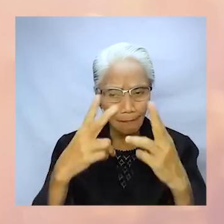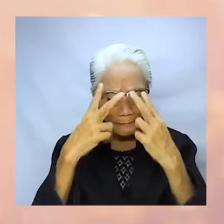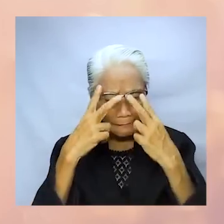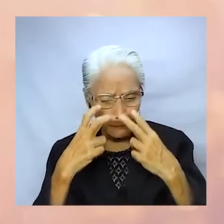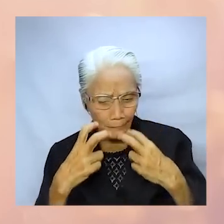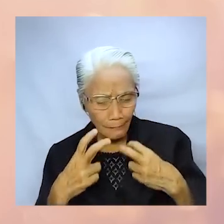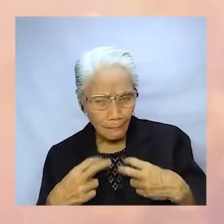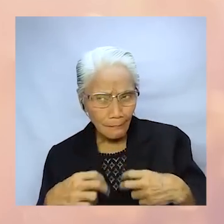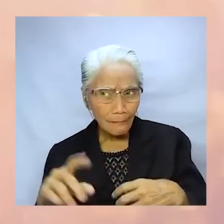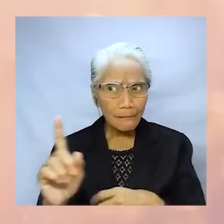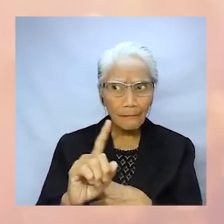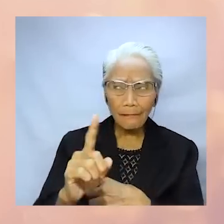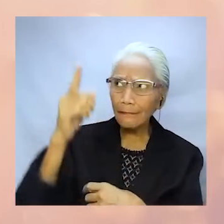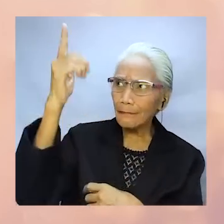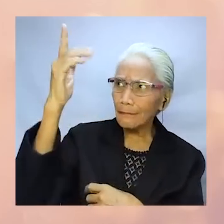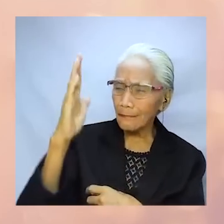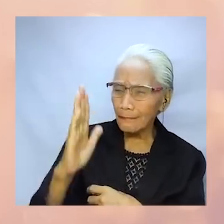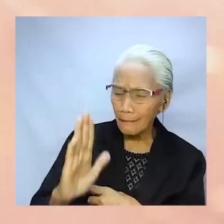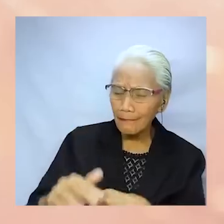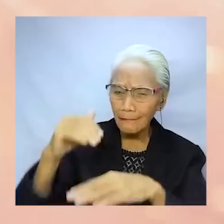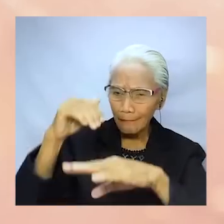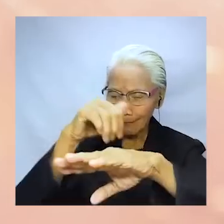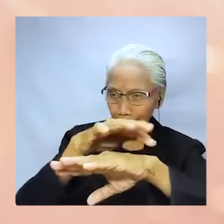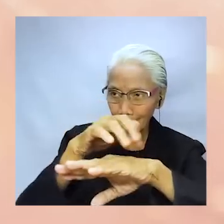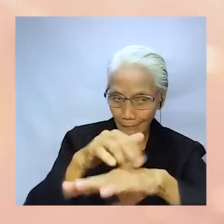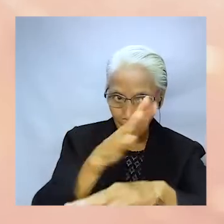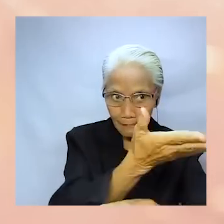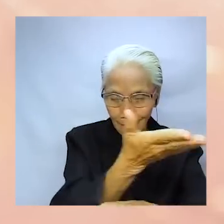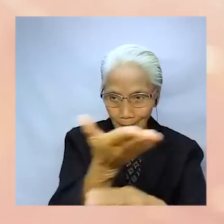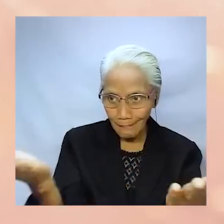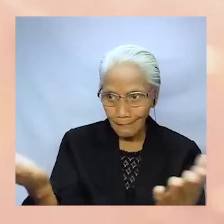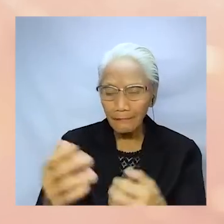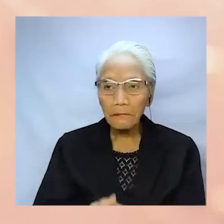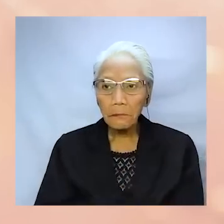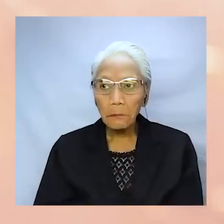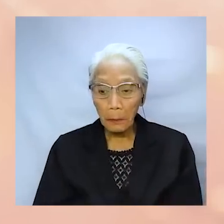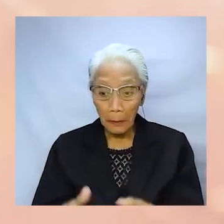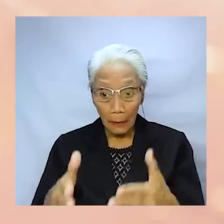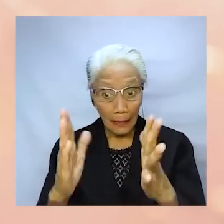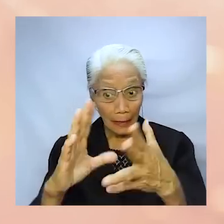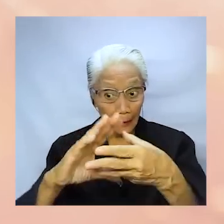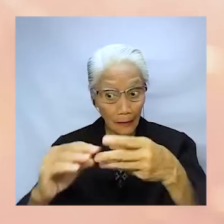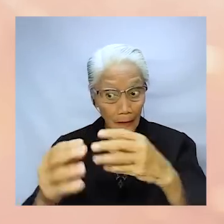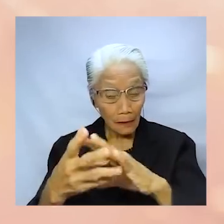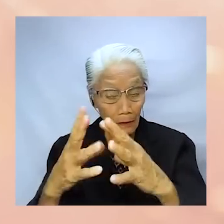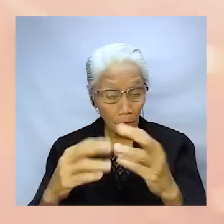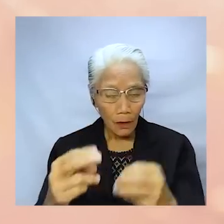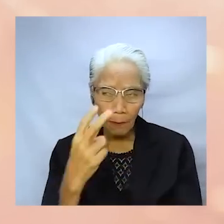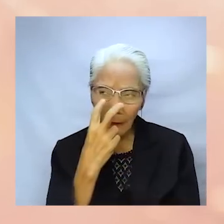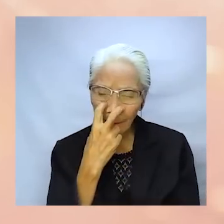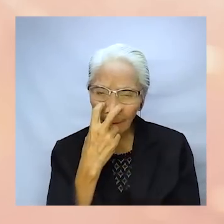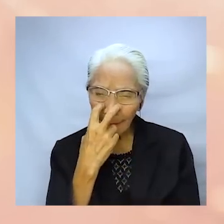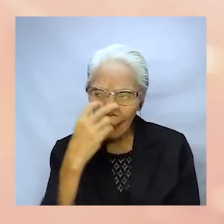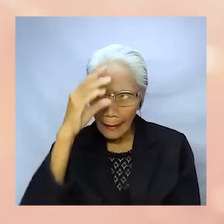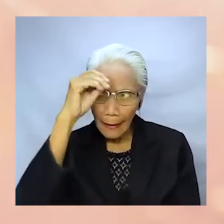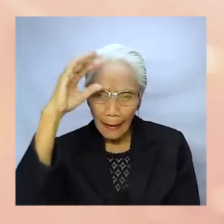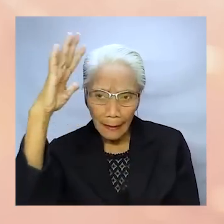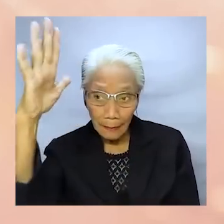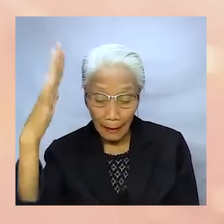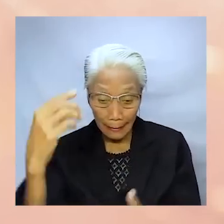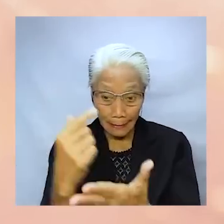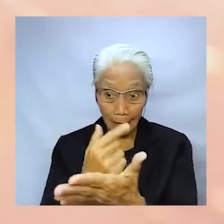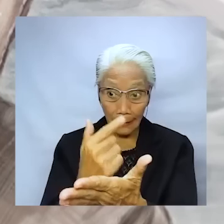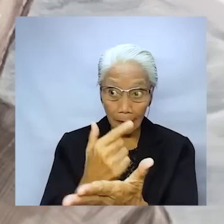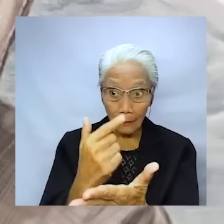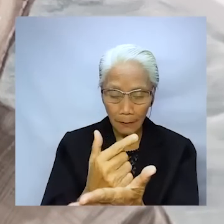God sent to us. Let the story of the man born blind in today's gospel be our